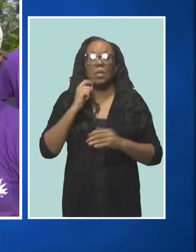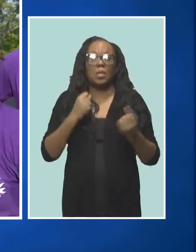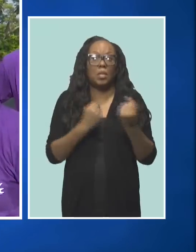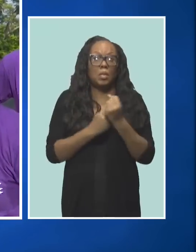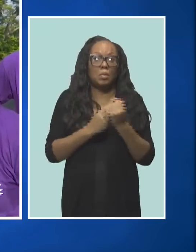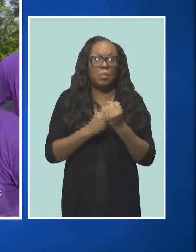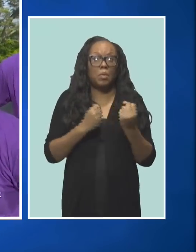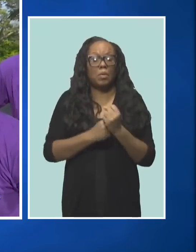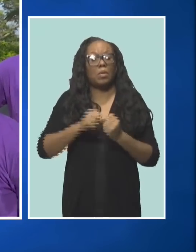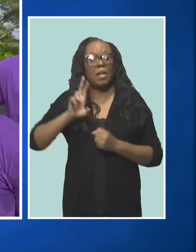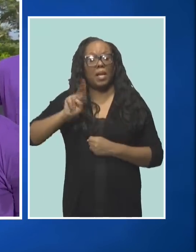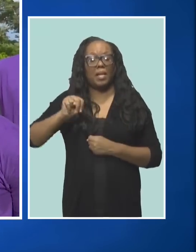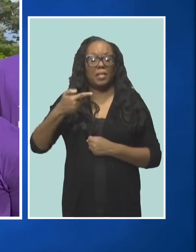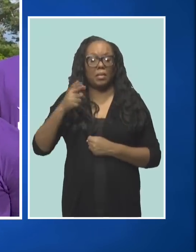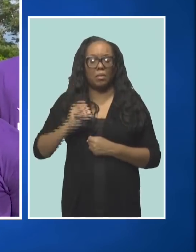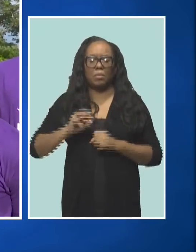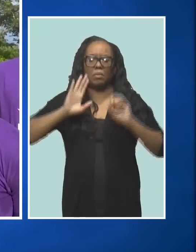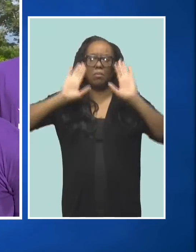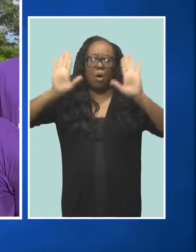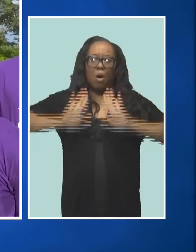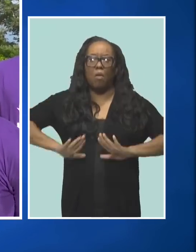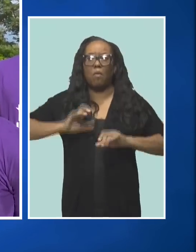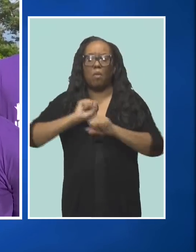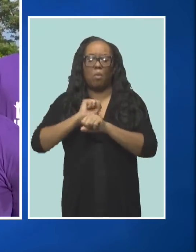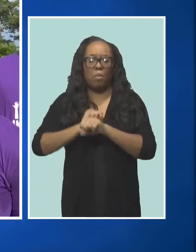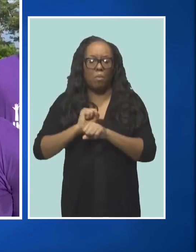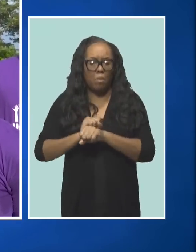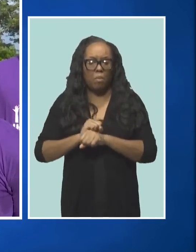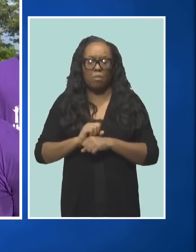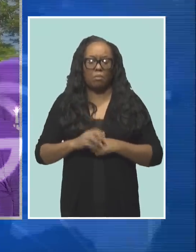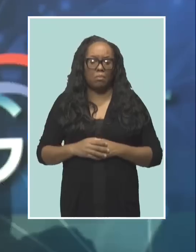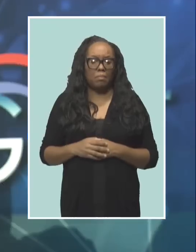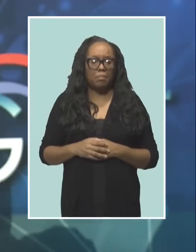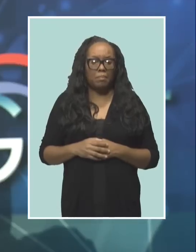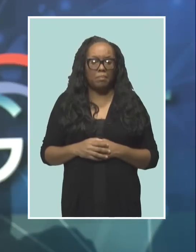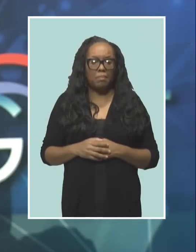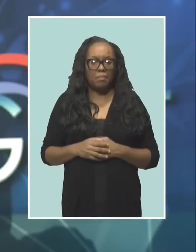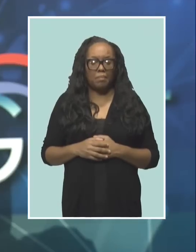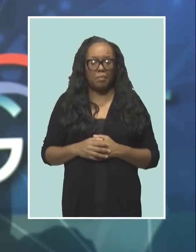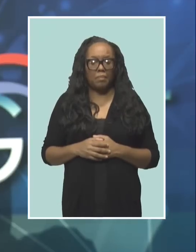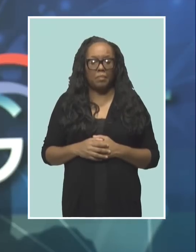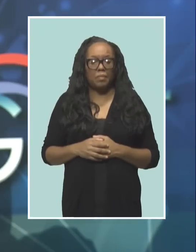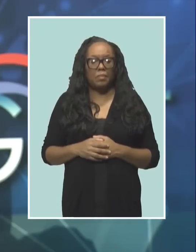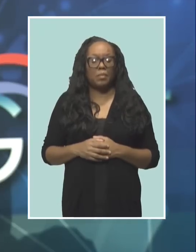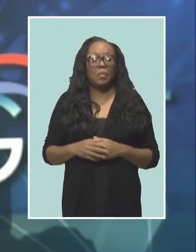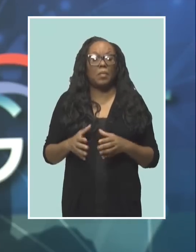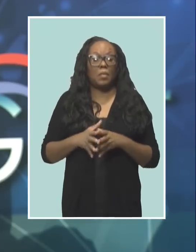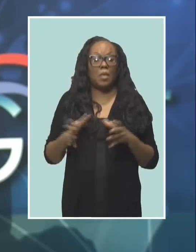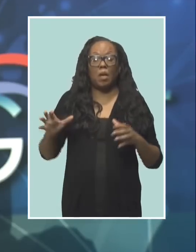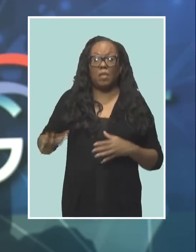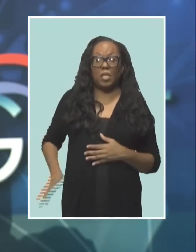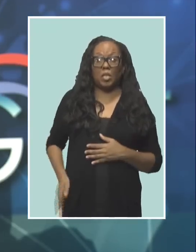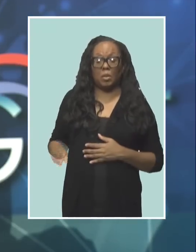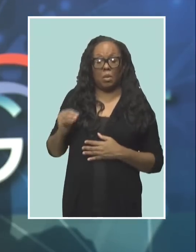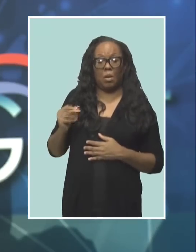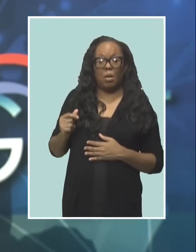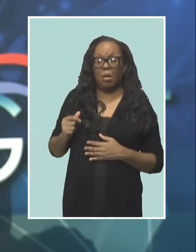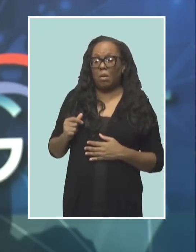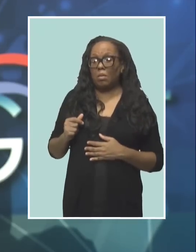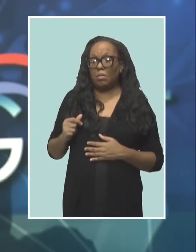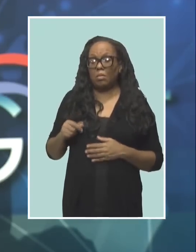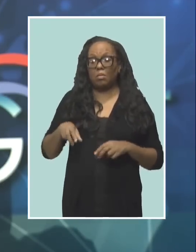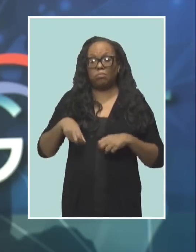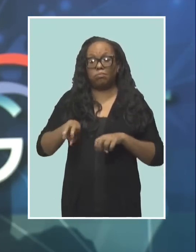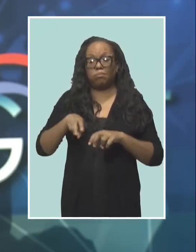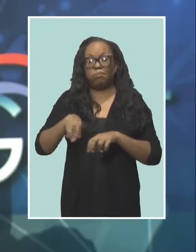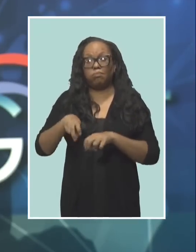are doing this kind of amazing work to promote people who are in need of support. With the number of stray dogs on the island on the